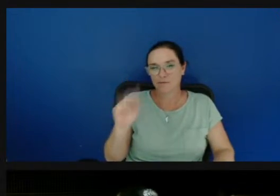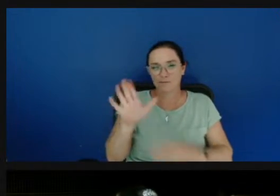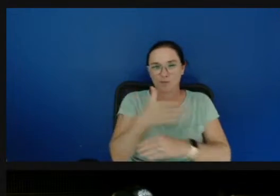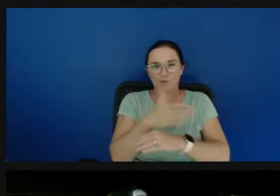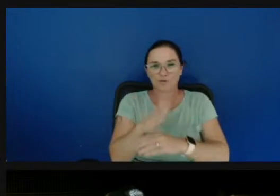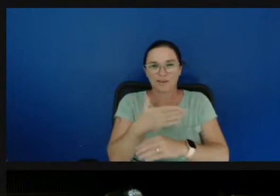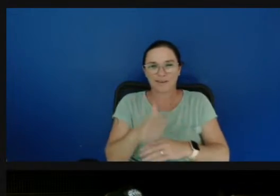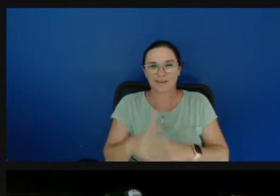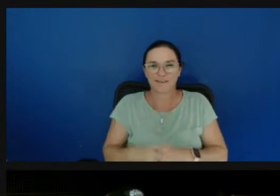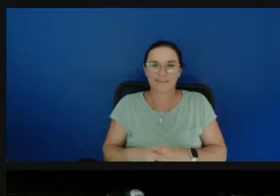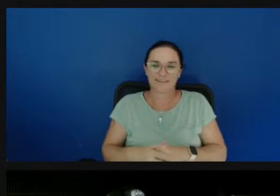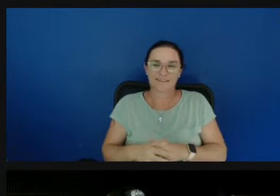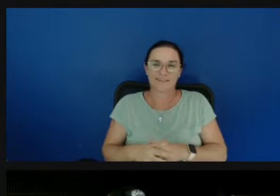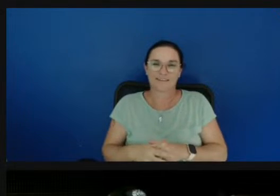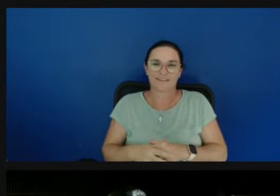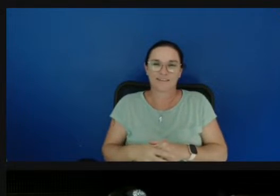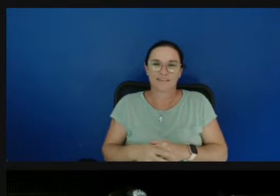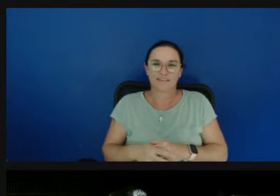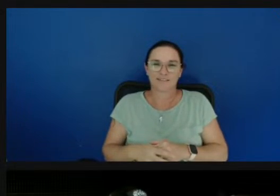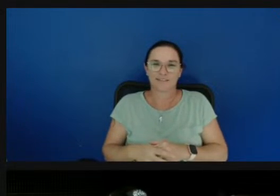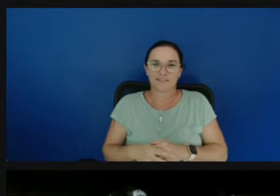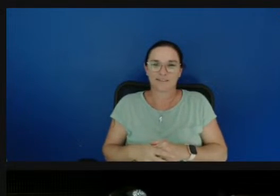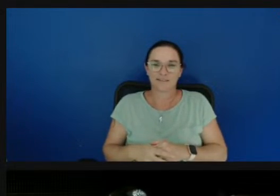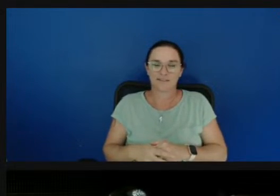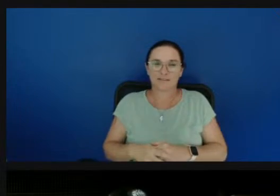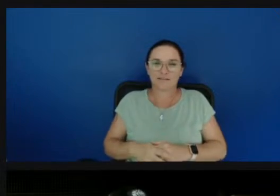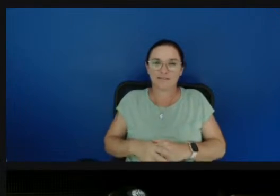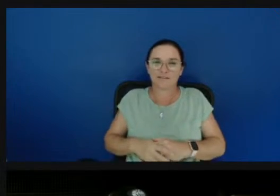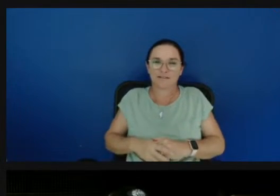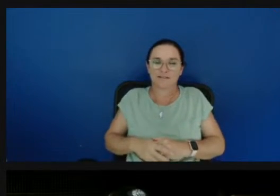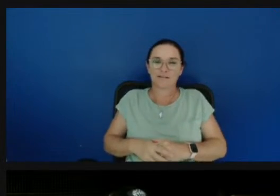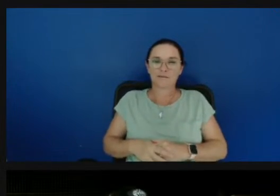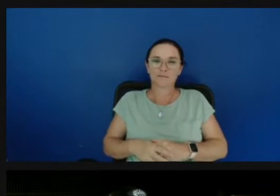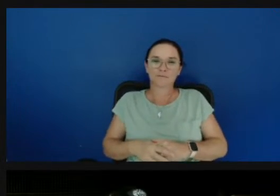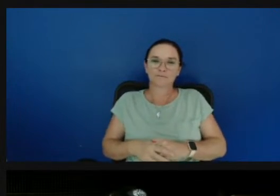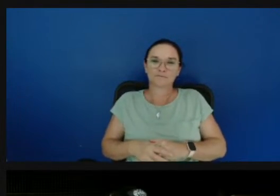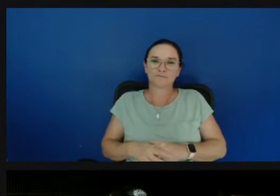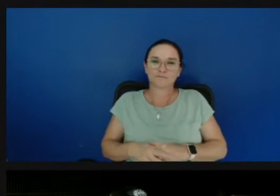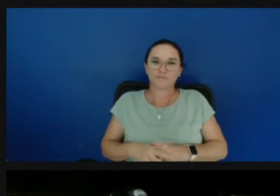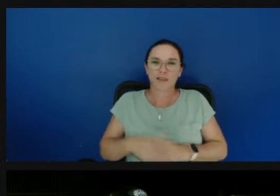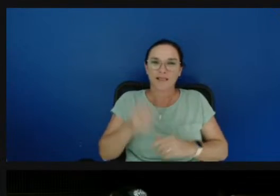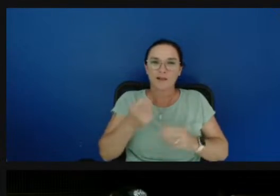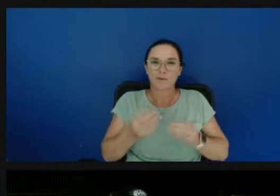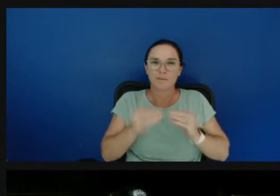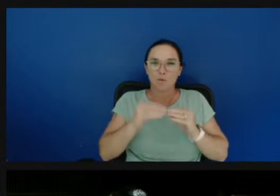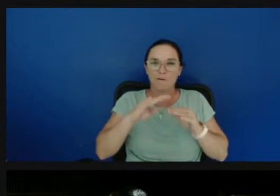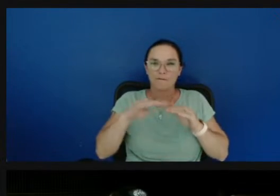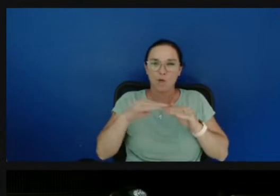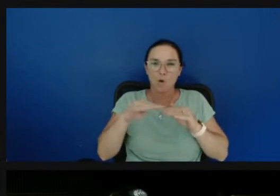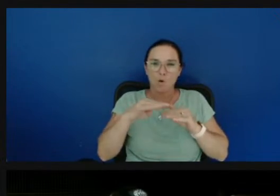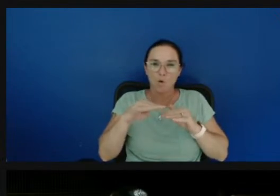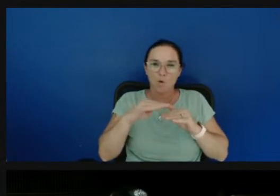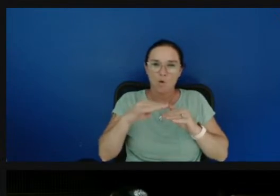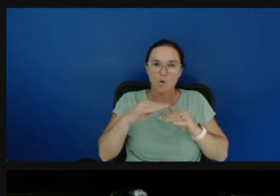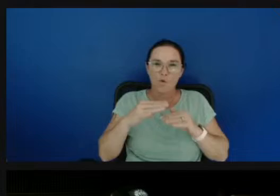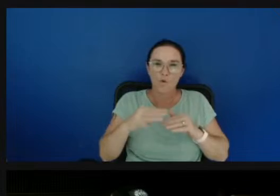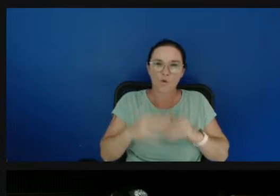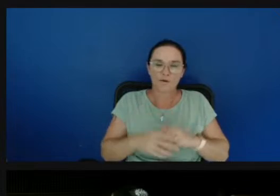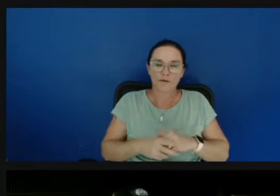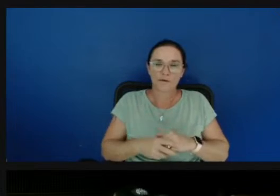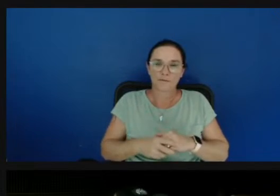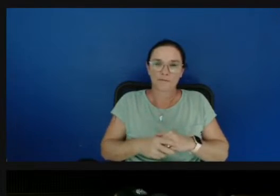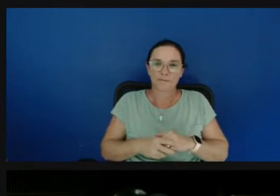cut captions. But yeah, there's a little bit more of the lava flowing out, cooling, the Hawaiian ropes in the